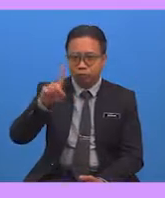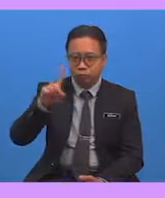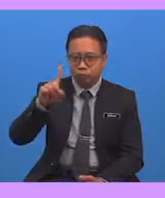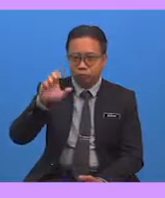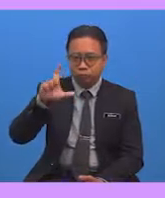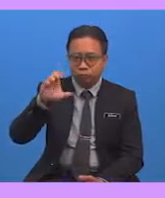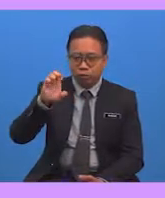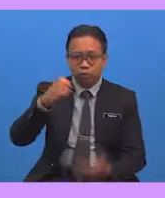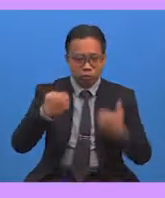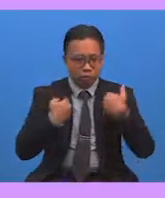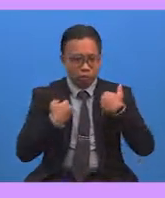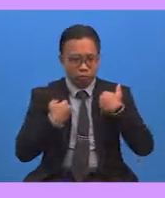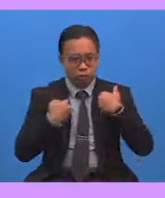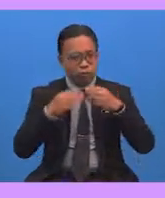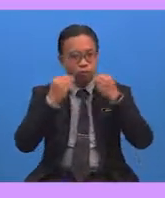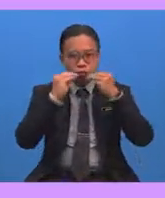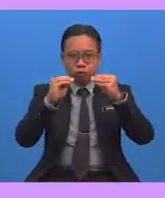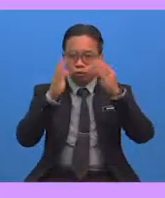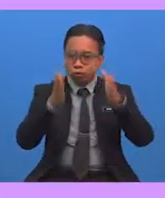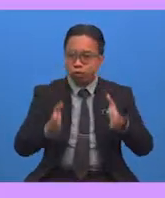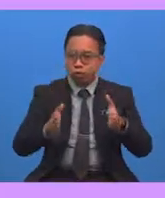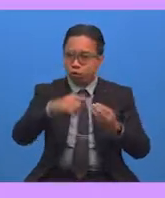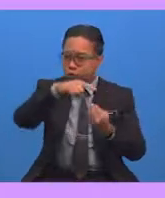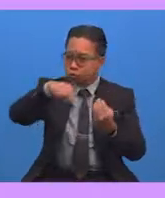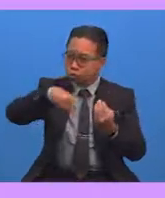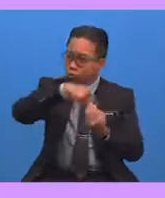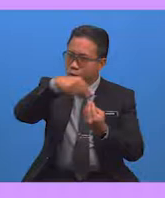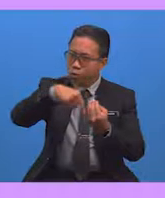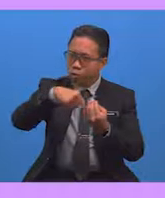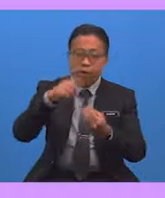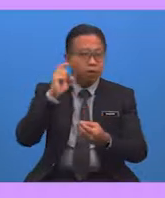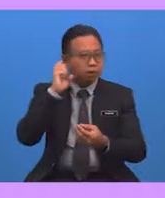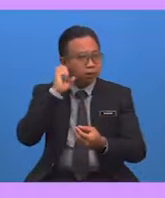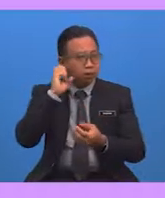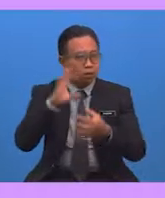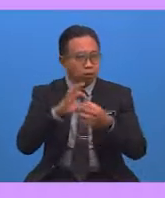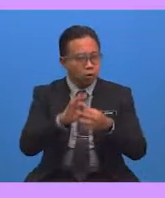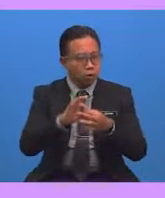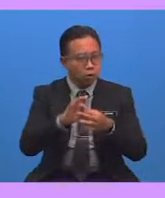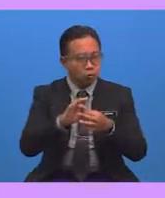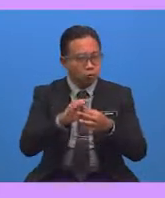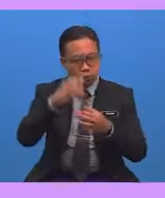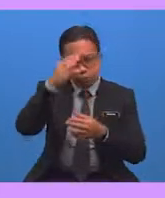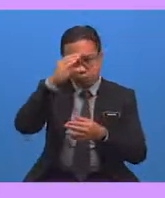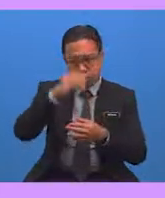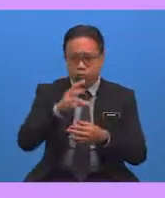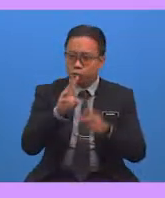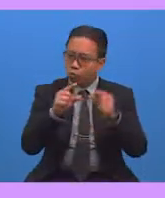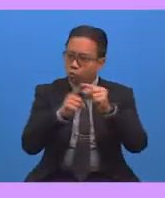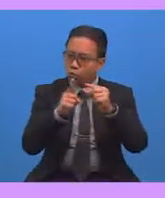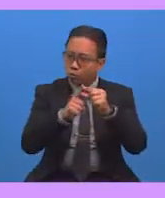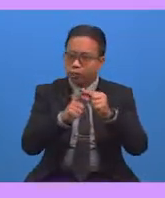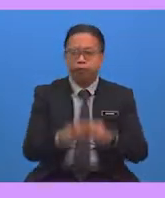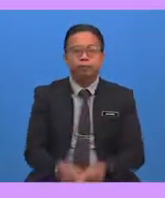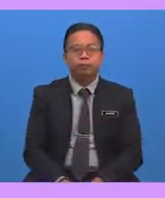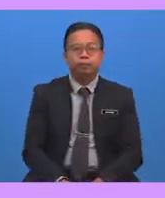had teachers who were highly aroused by the sound of their own voice or words. To